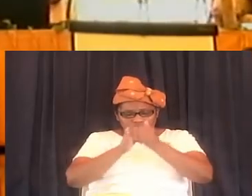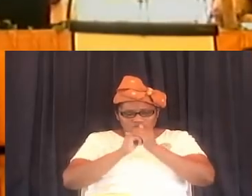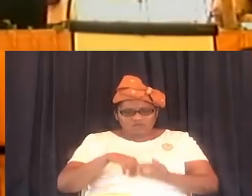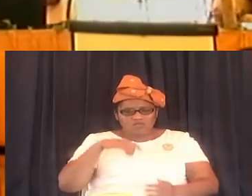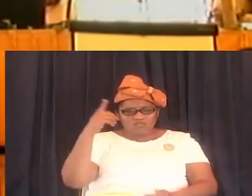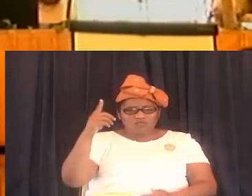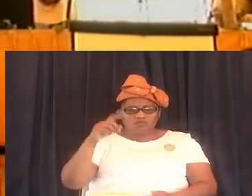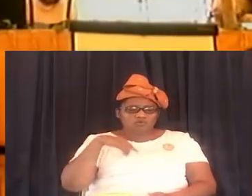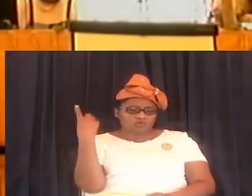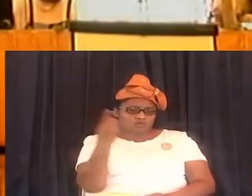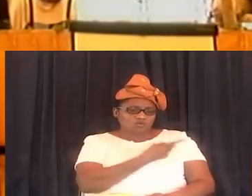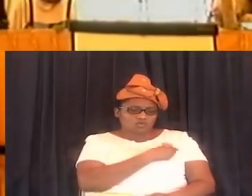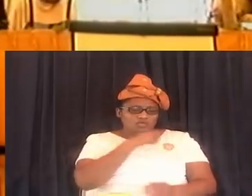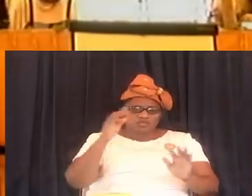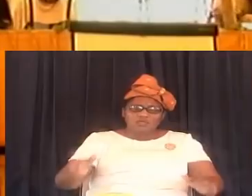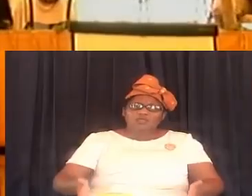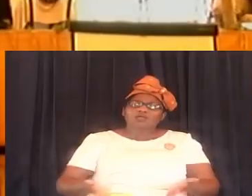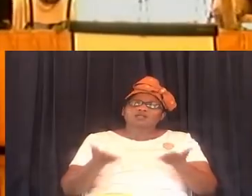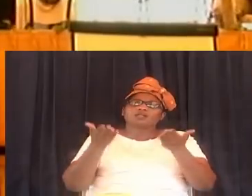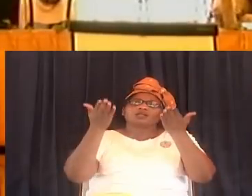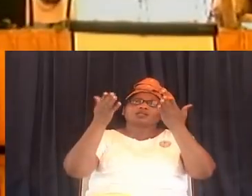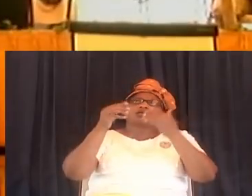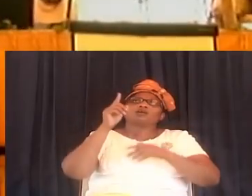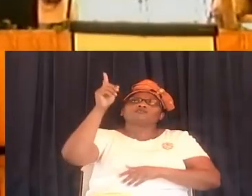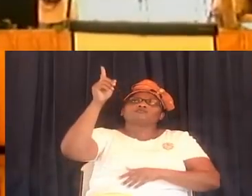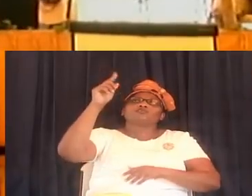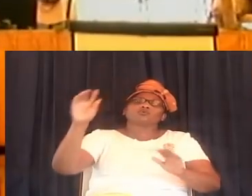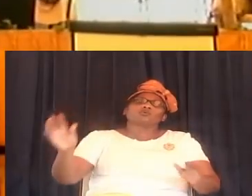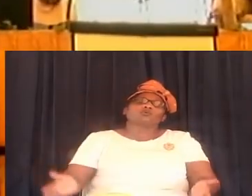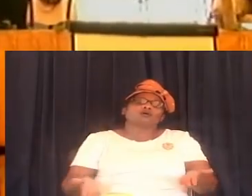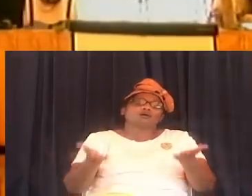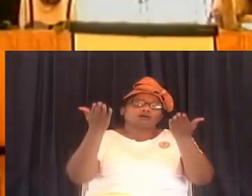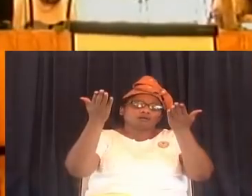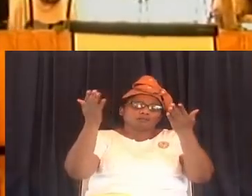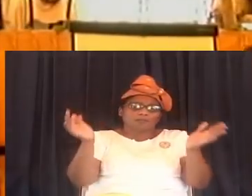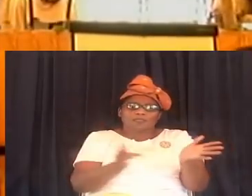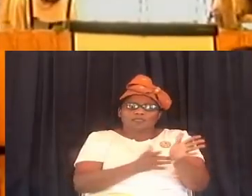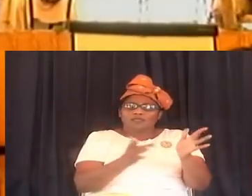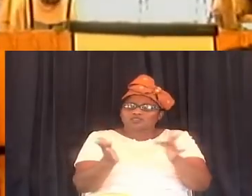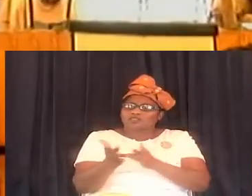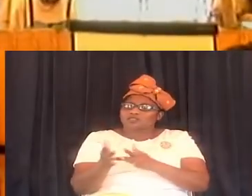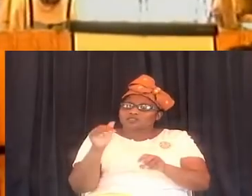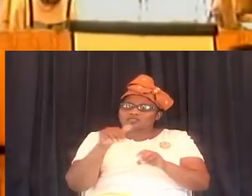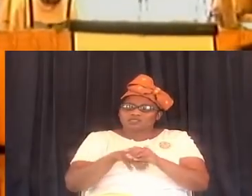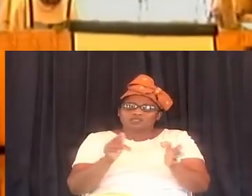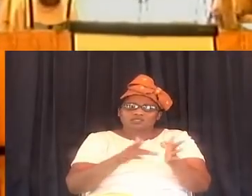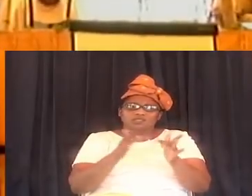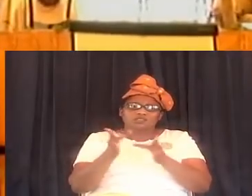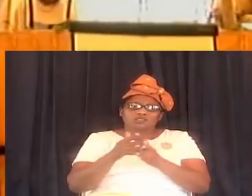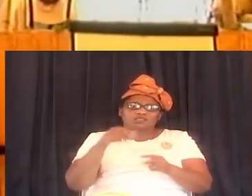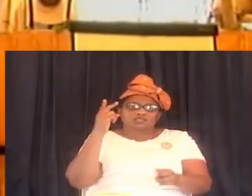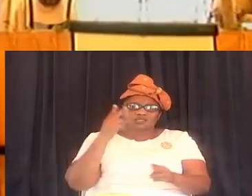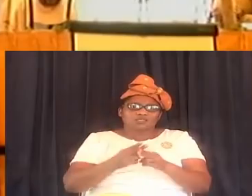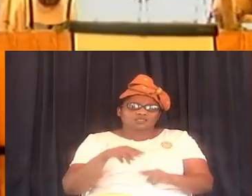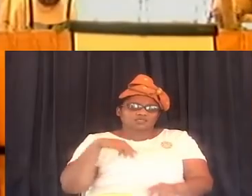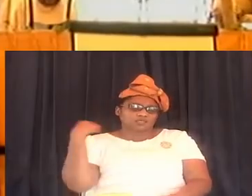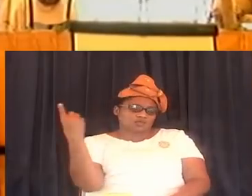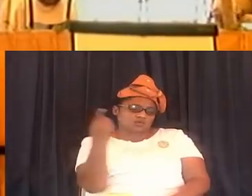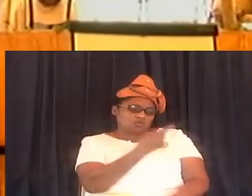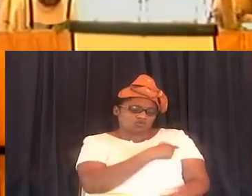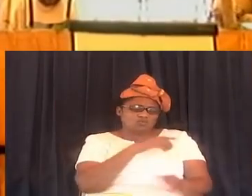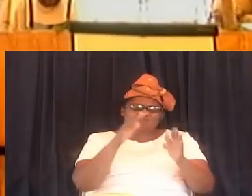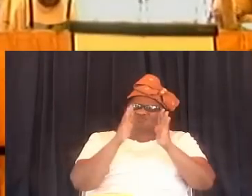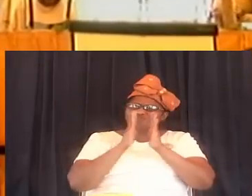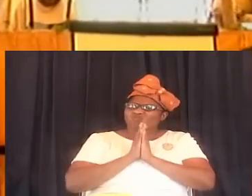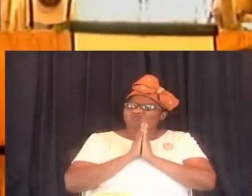We lift you up. Come on, lift up the name of Jesus. In Jesus' name we pray. Lift up